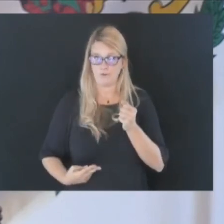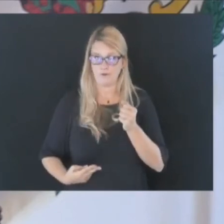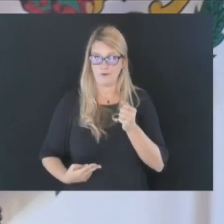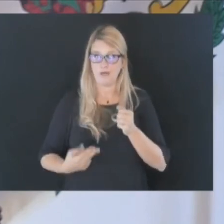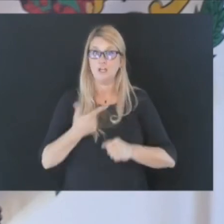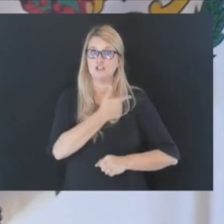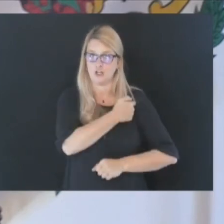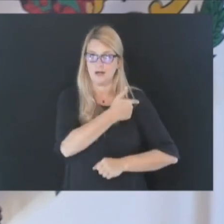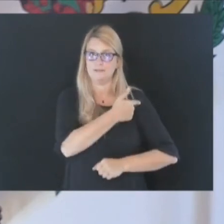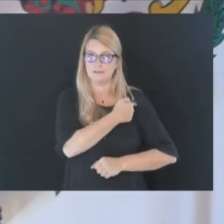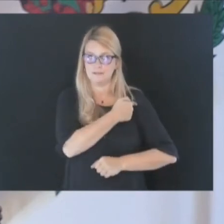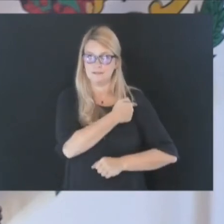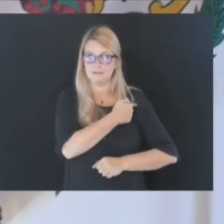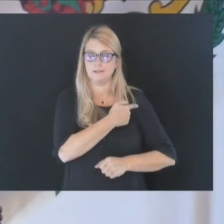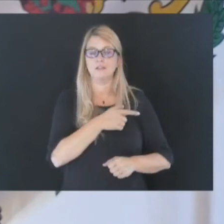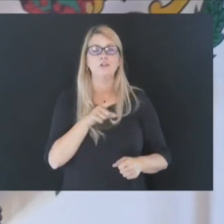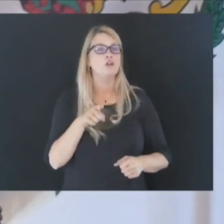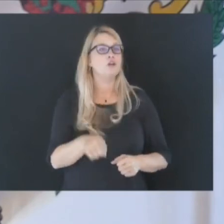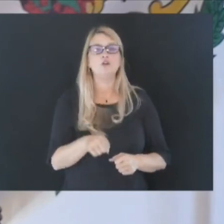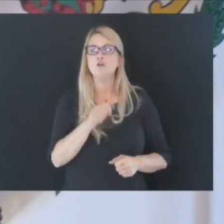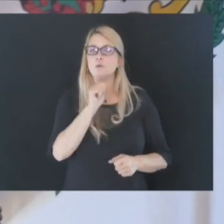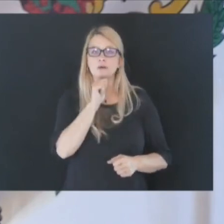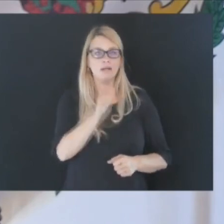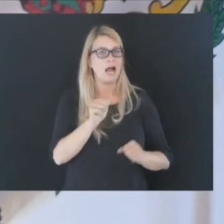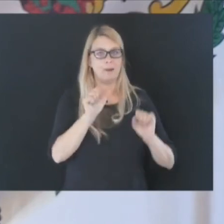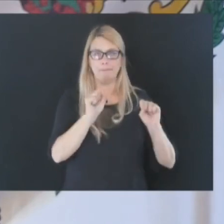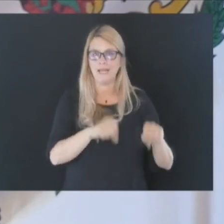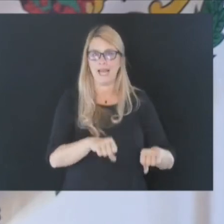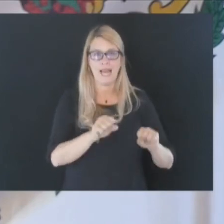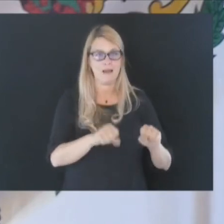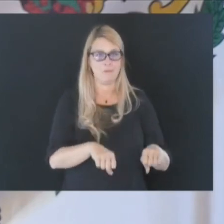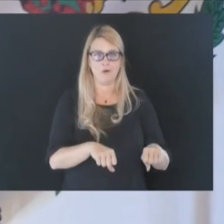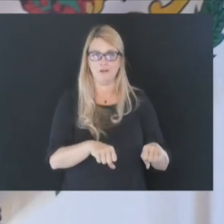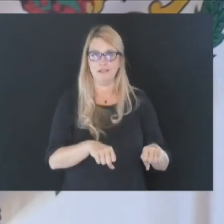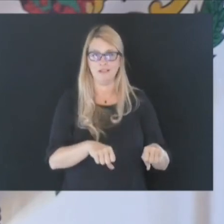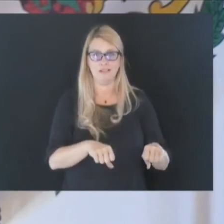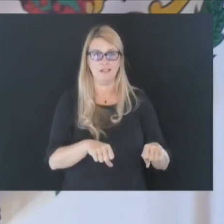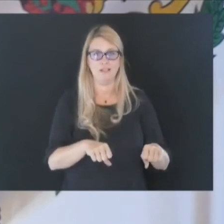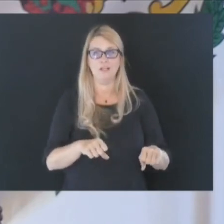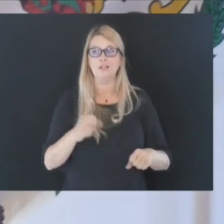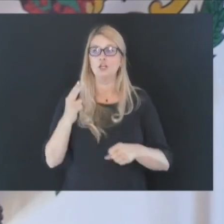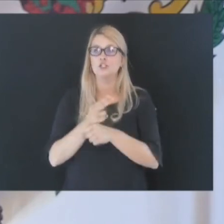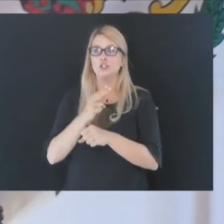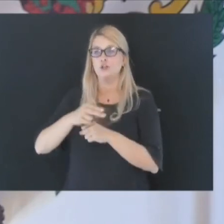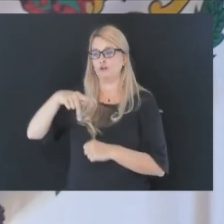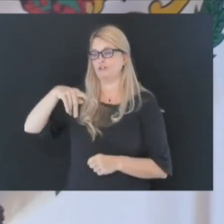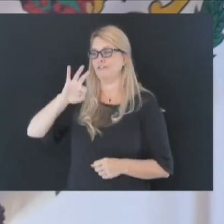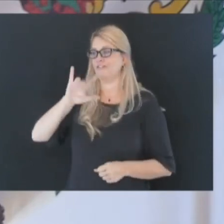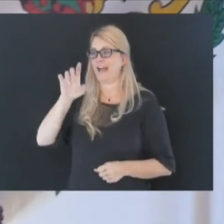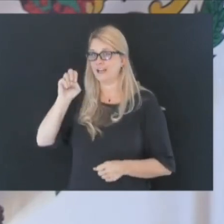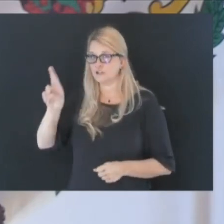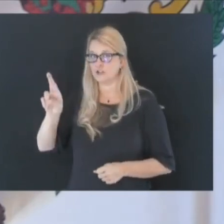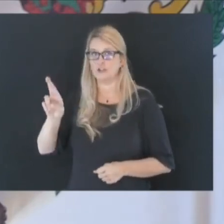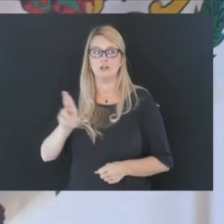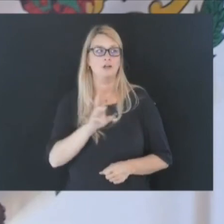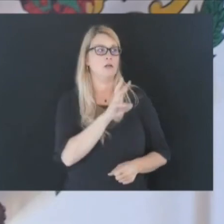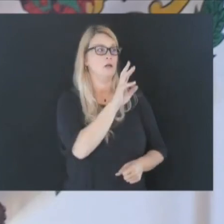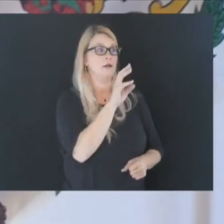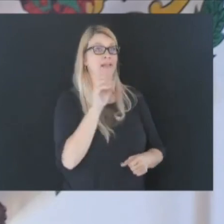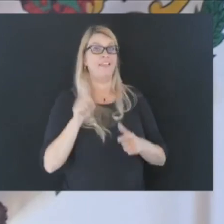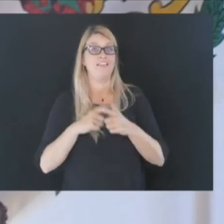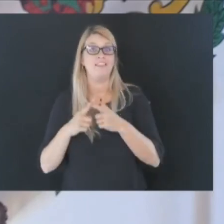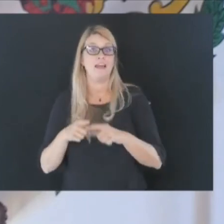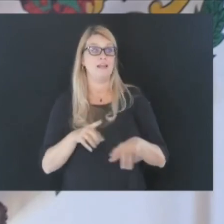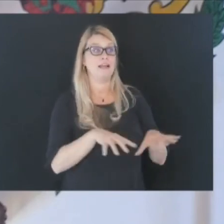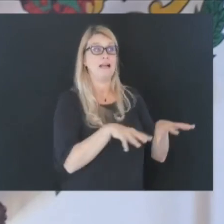vaccine. You will not be able to cross-pollinate one or the other. You will not be able to